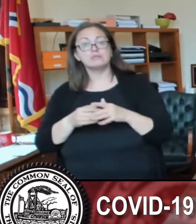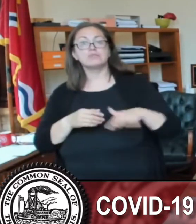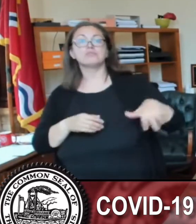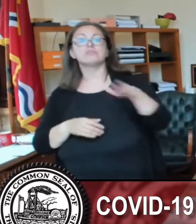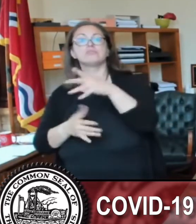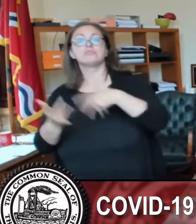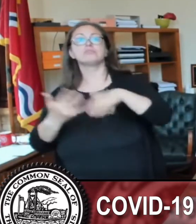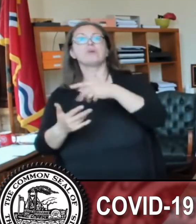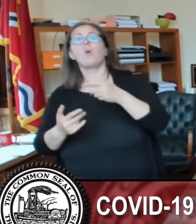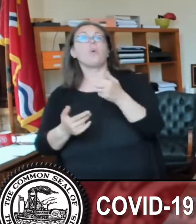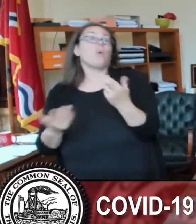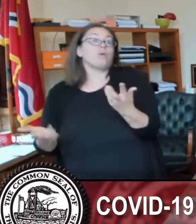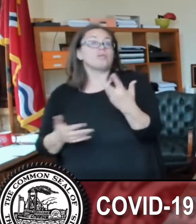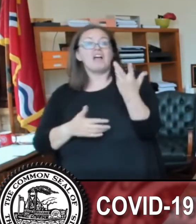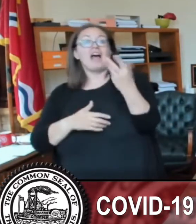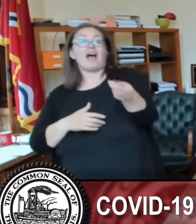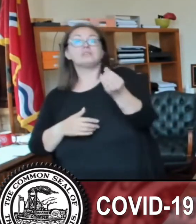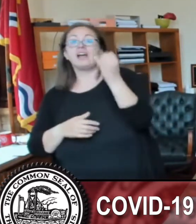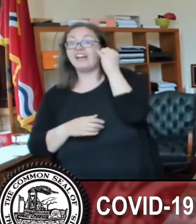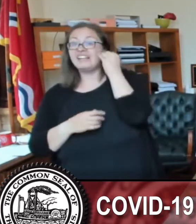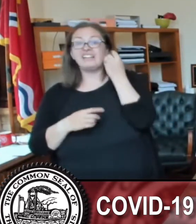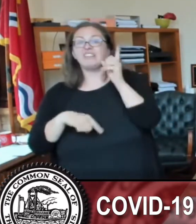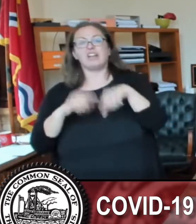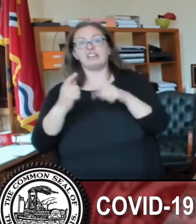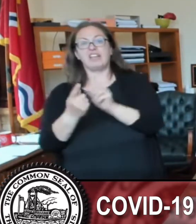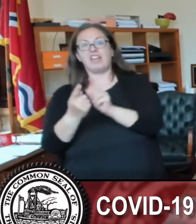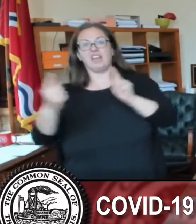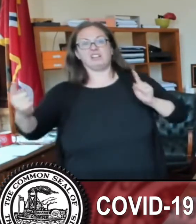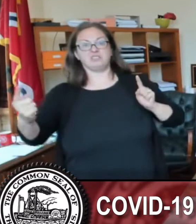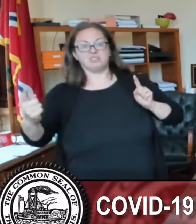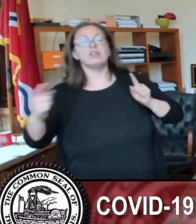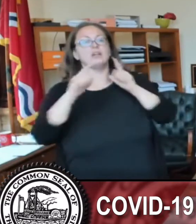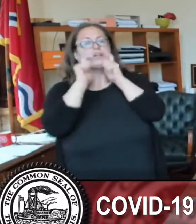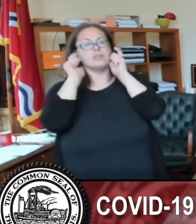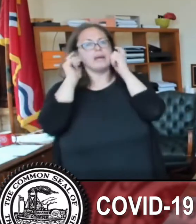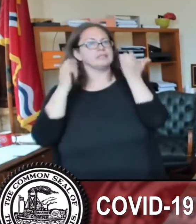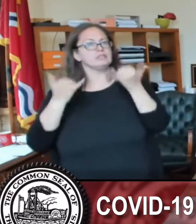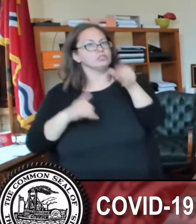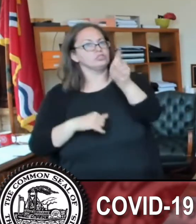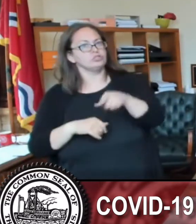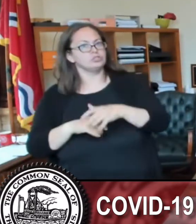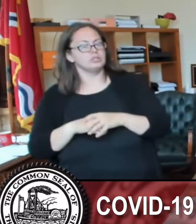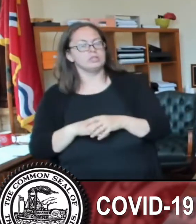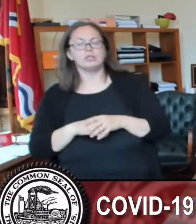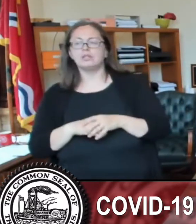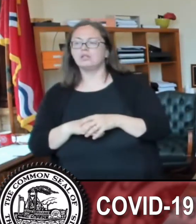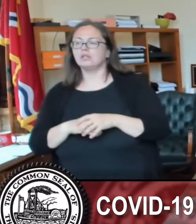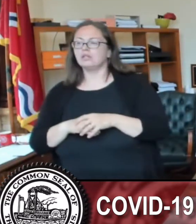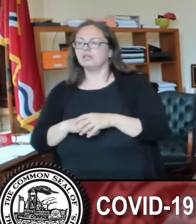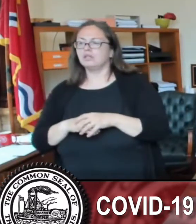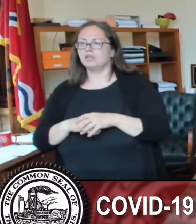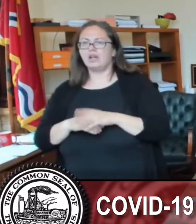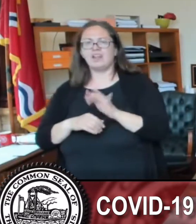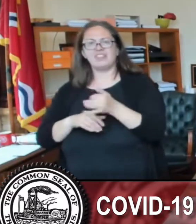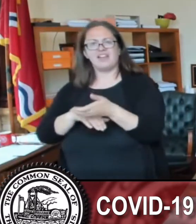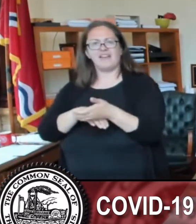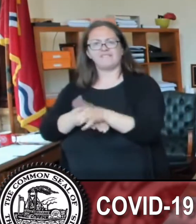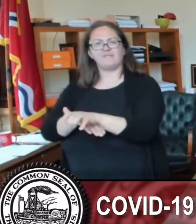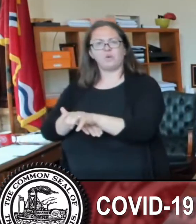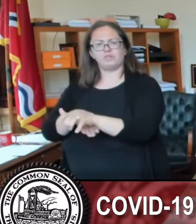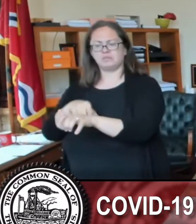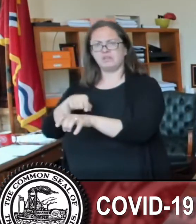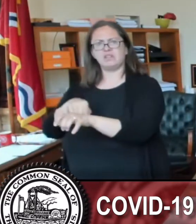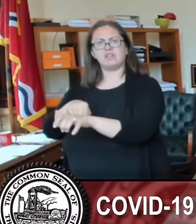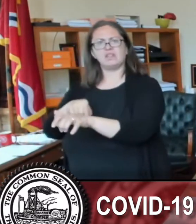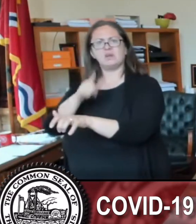spaces, or outdoors if you think you can't socially distance. I think a lot of the enforcement will be done by